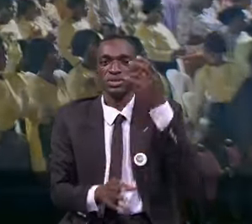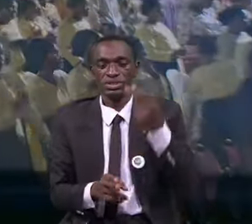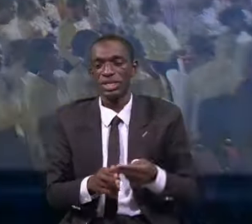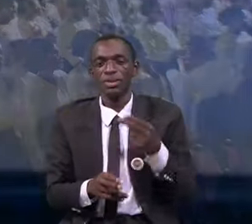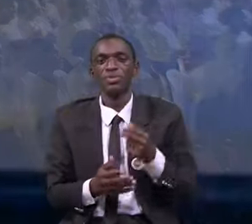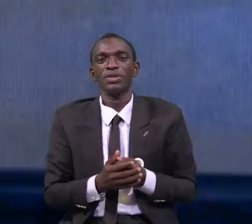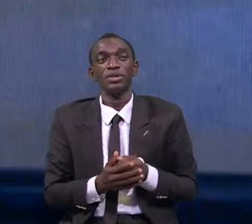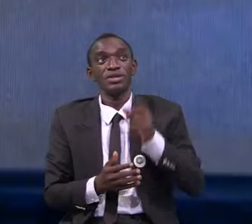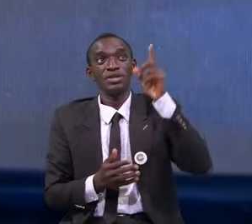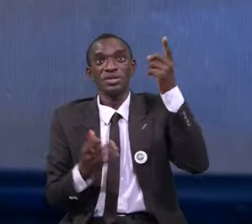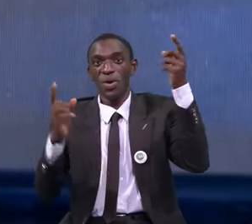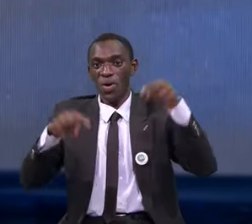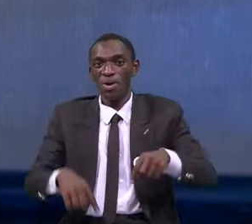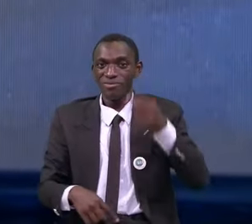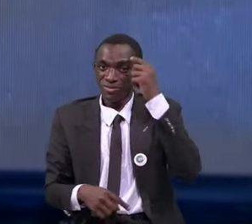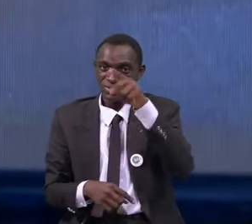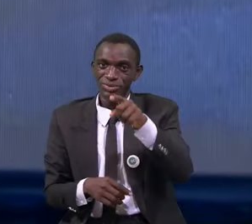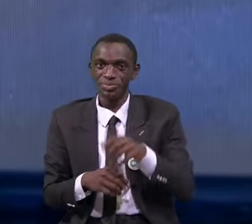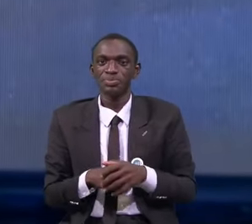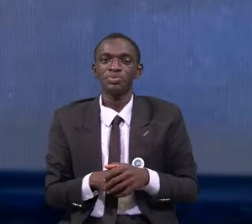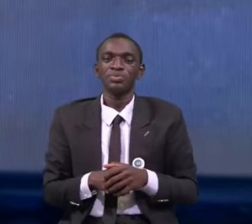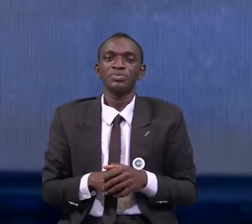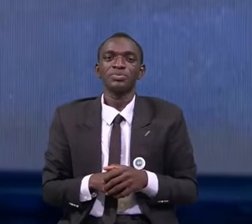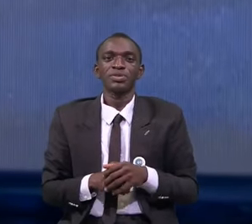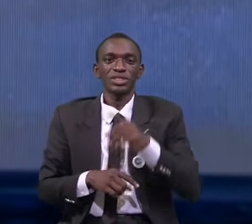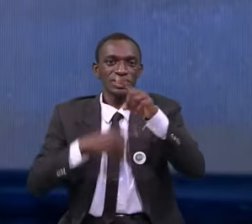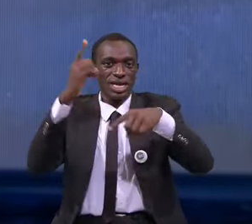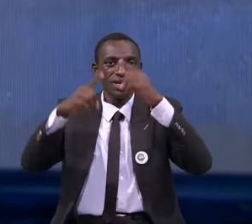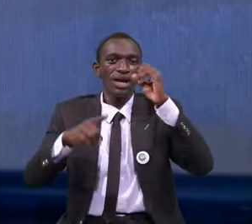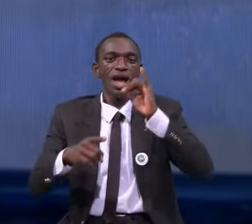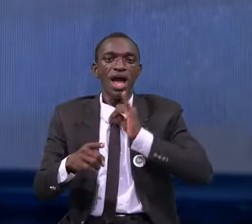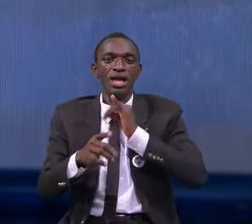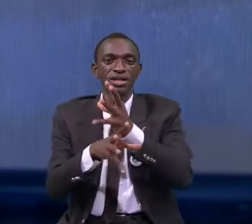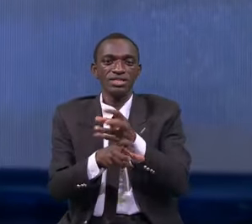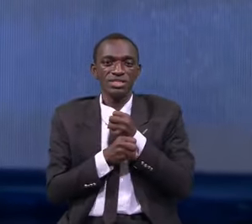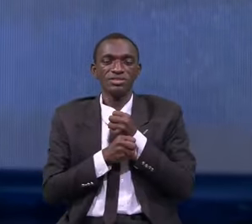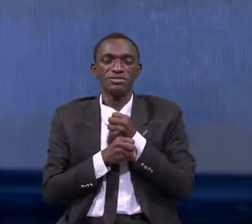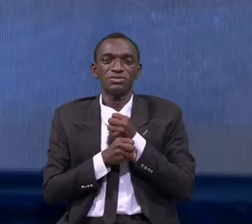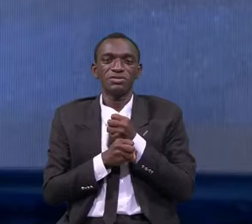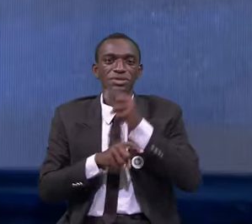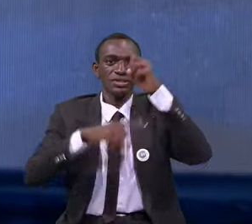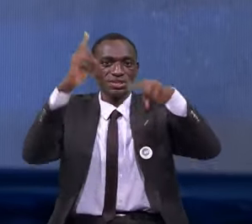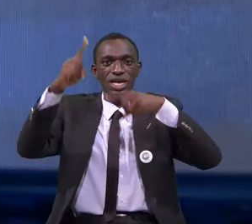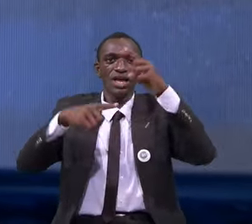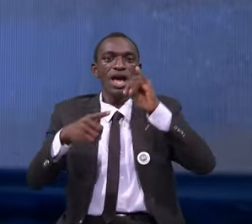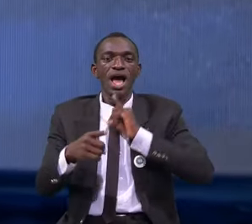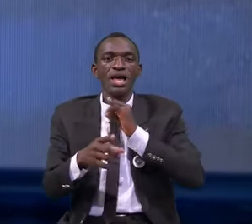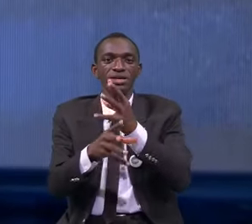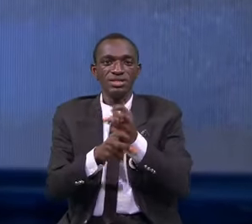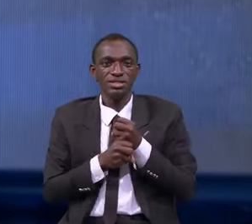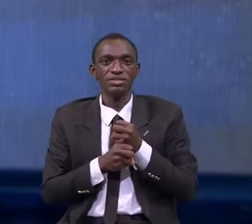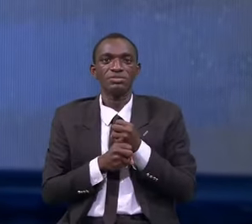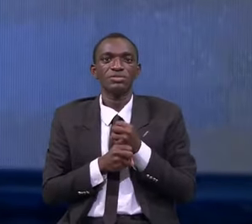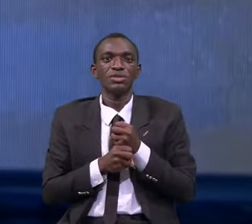He has come here for you. I receive. I receive.